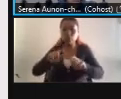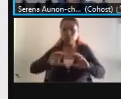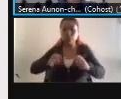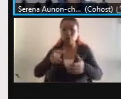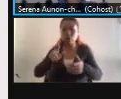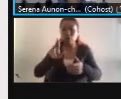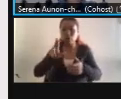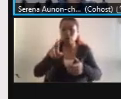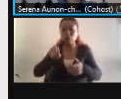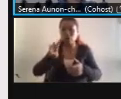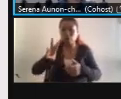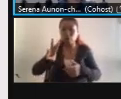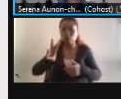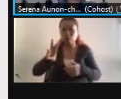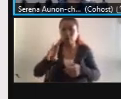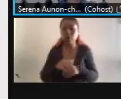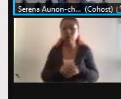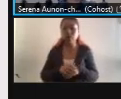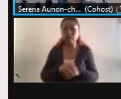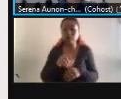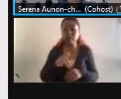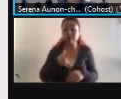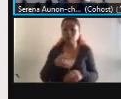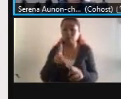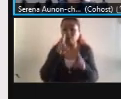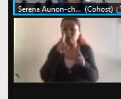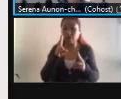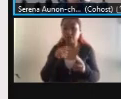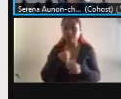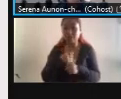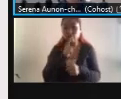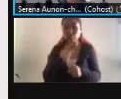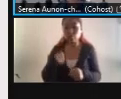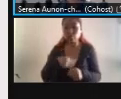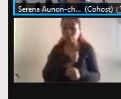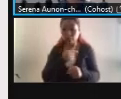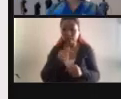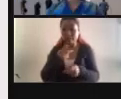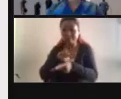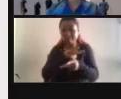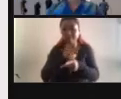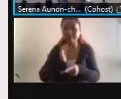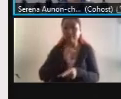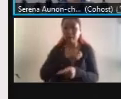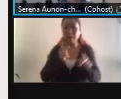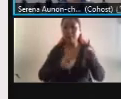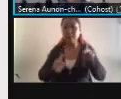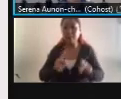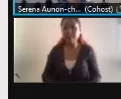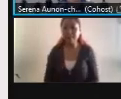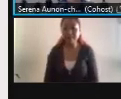quite an honor to be able to look at this to make sure we look after our people.